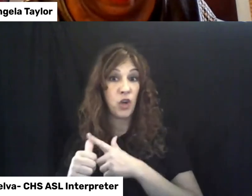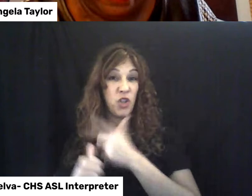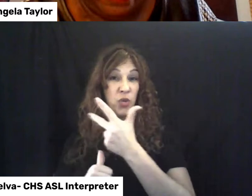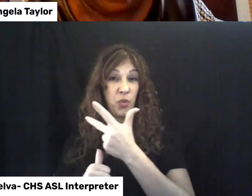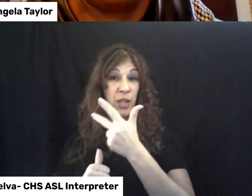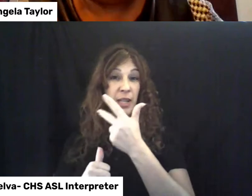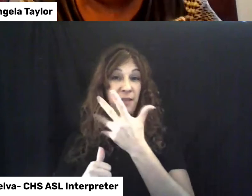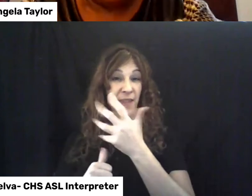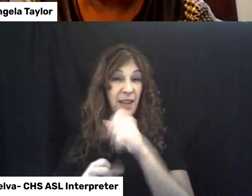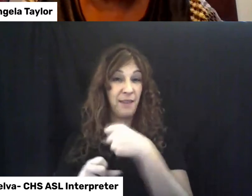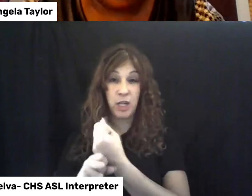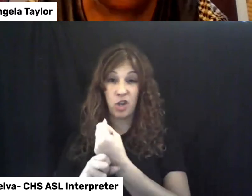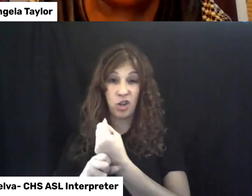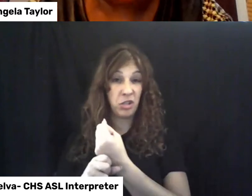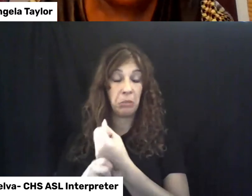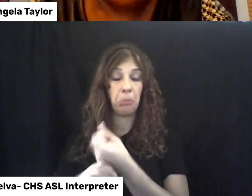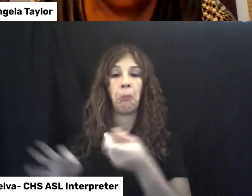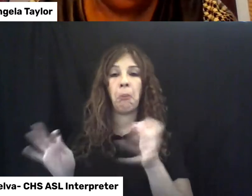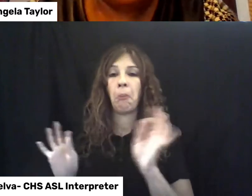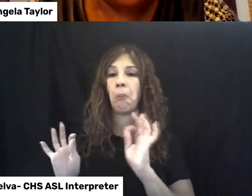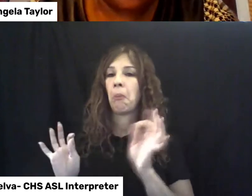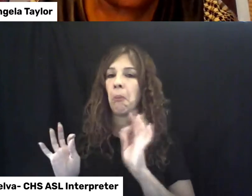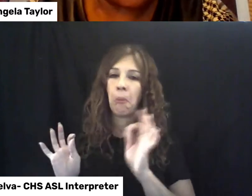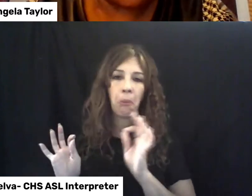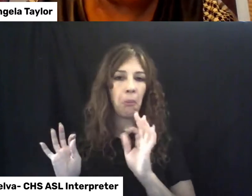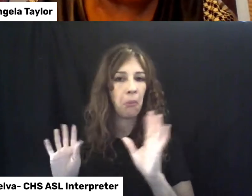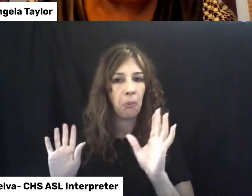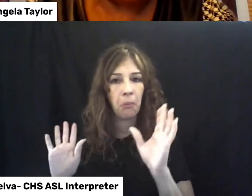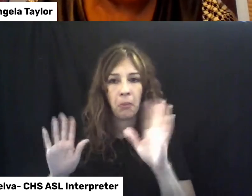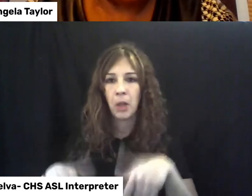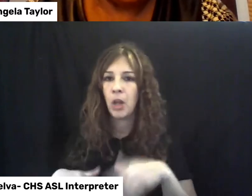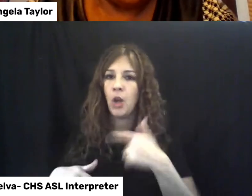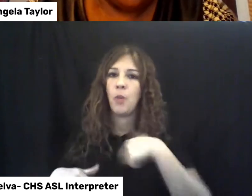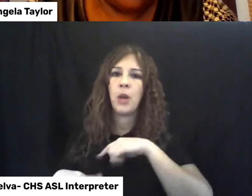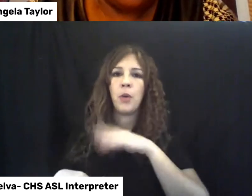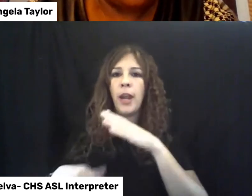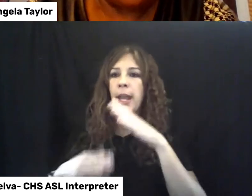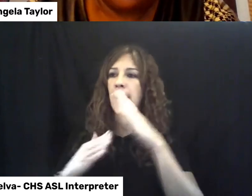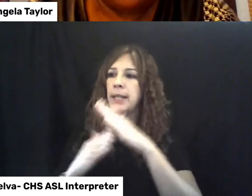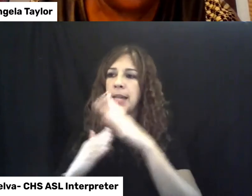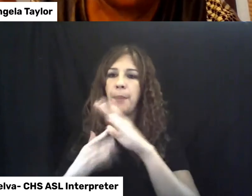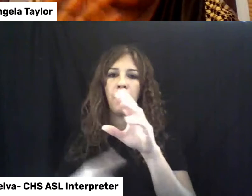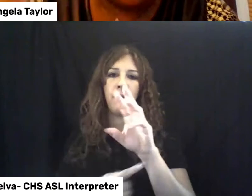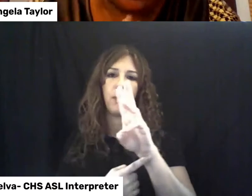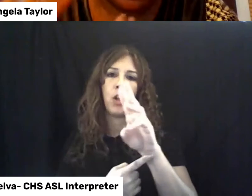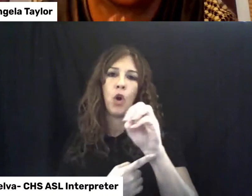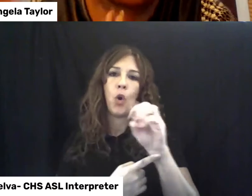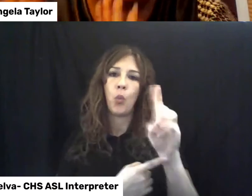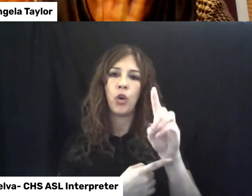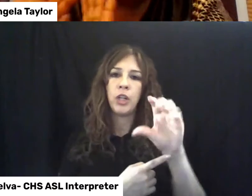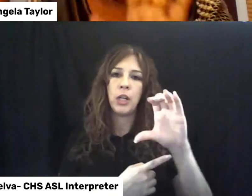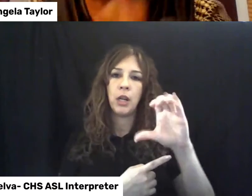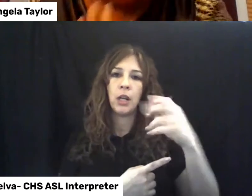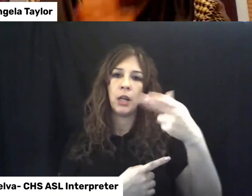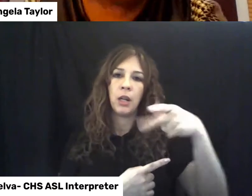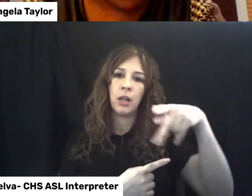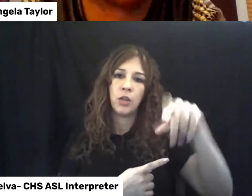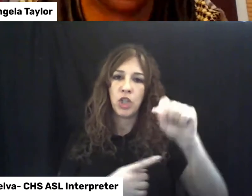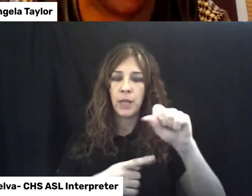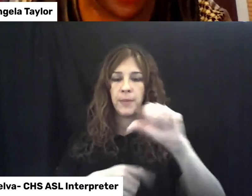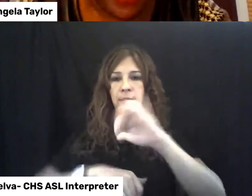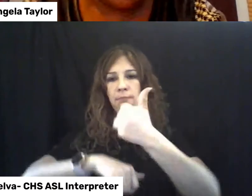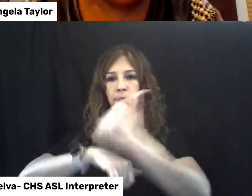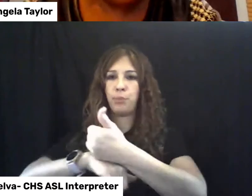3 to 5 years. Okay, we were on top of our wood chips. Had delivered the